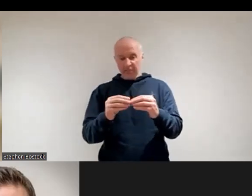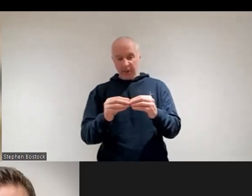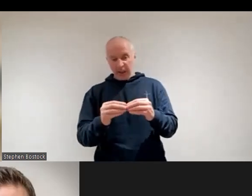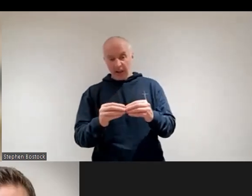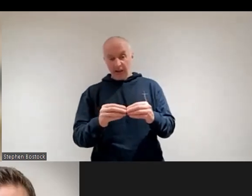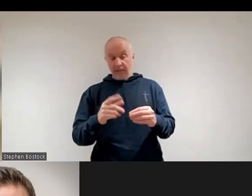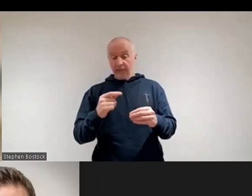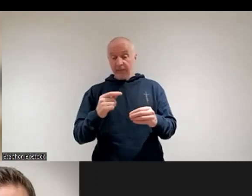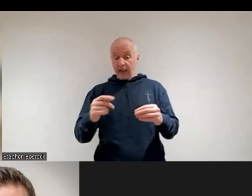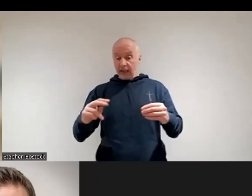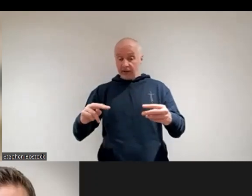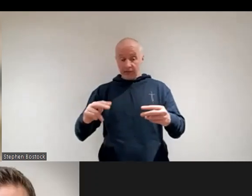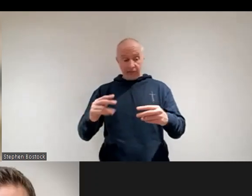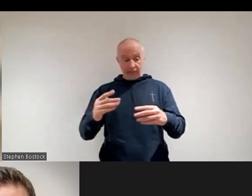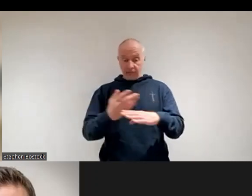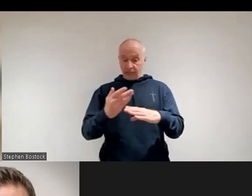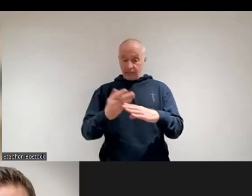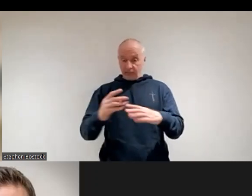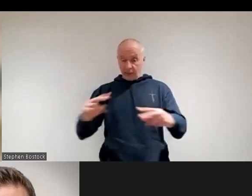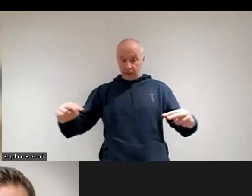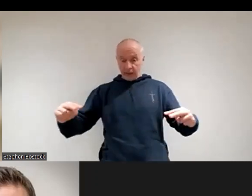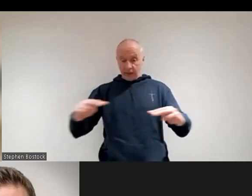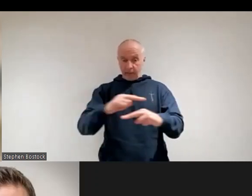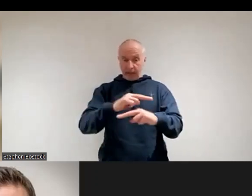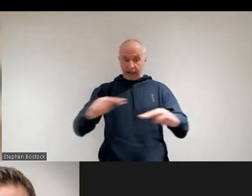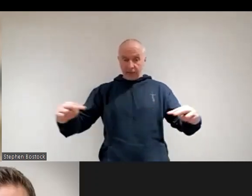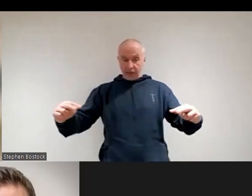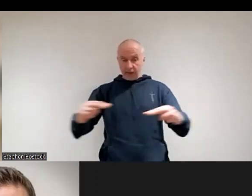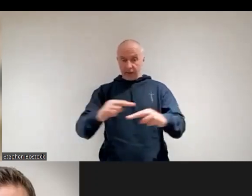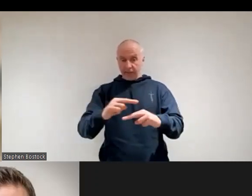commutation. So this is one thing from the power electronics point